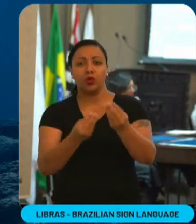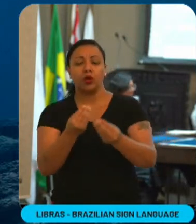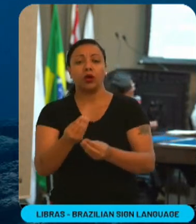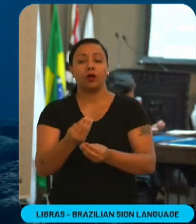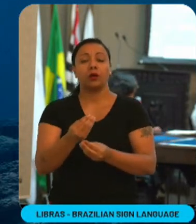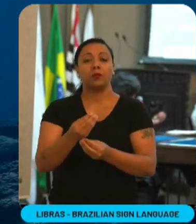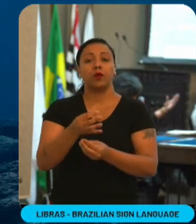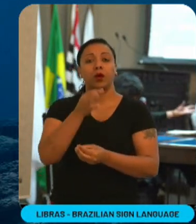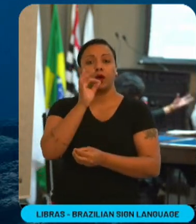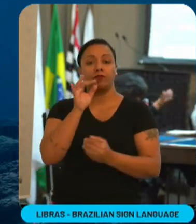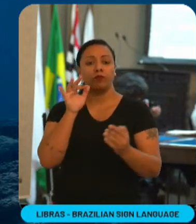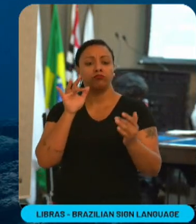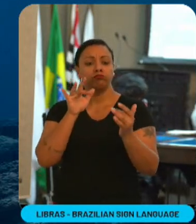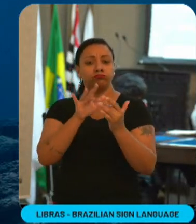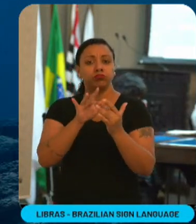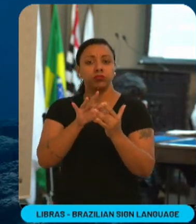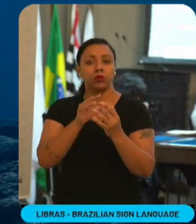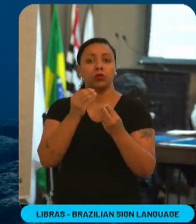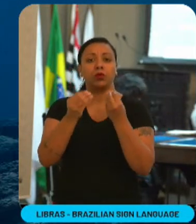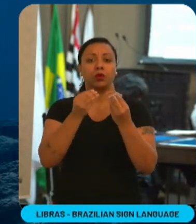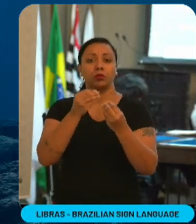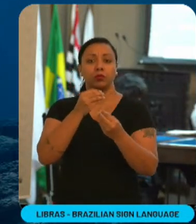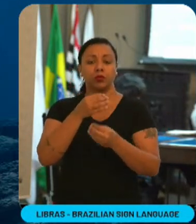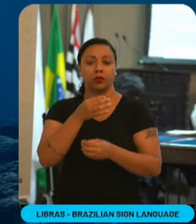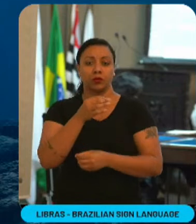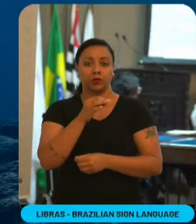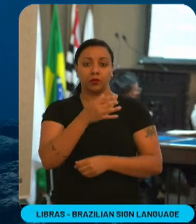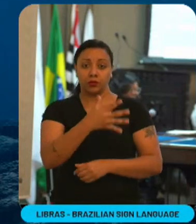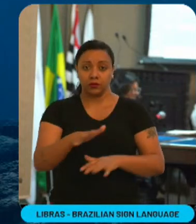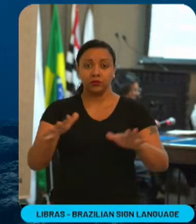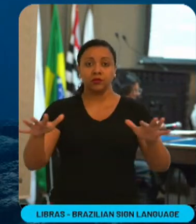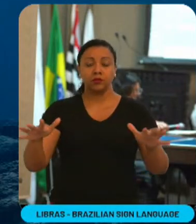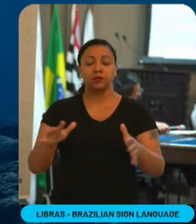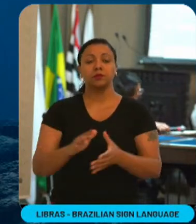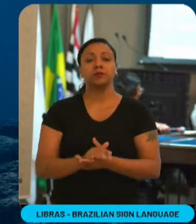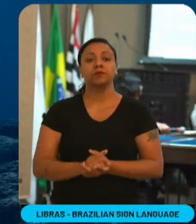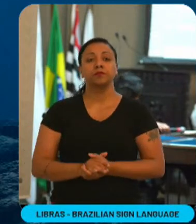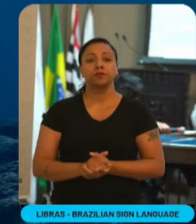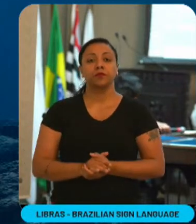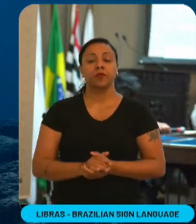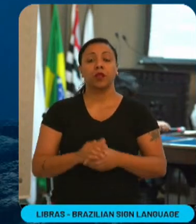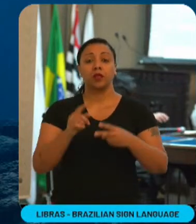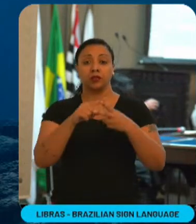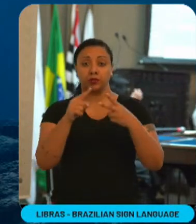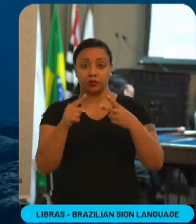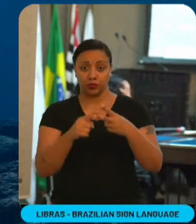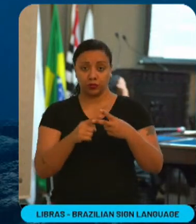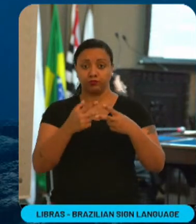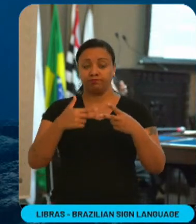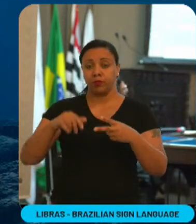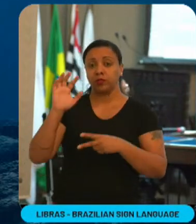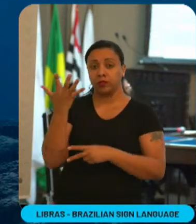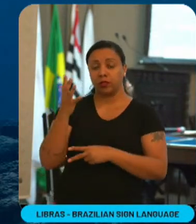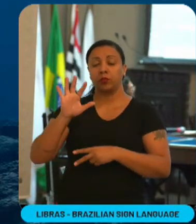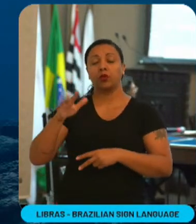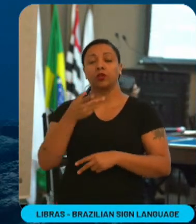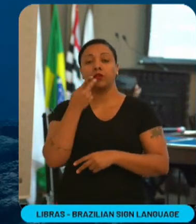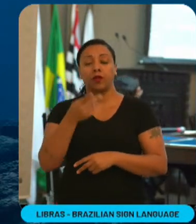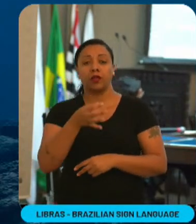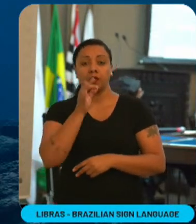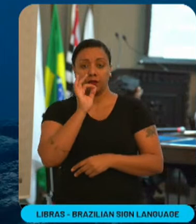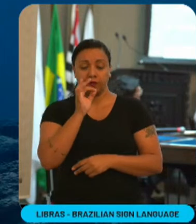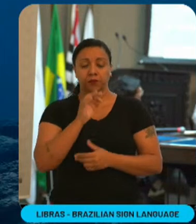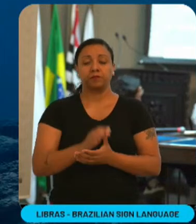If we, since we have a predictable ocean, how does coffee connect to the ocean? So I wanted to use